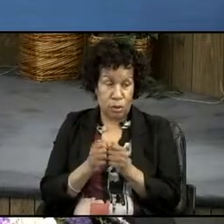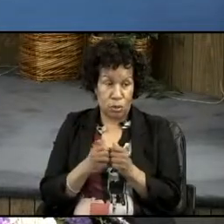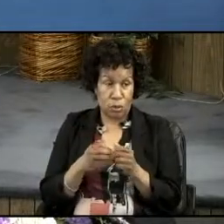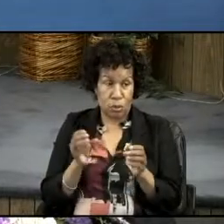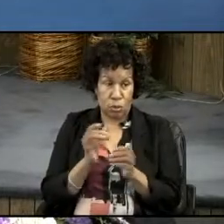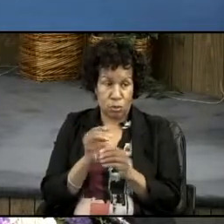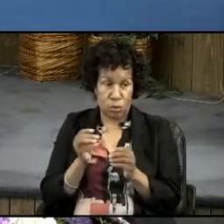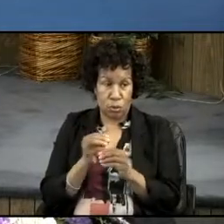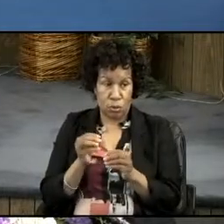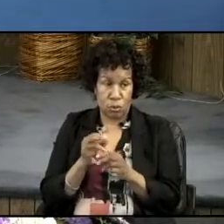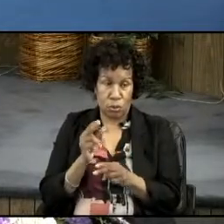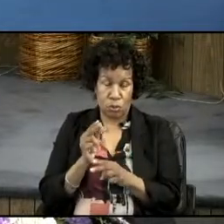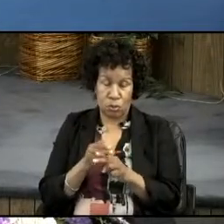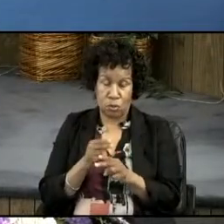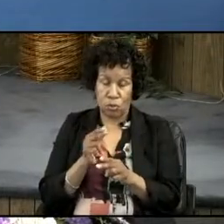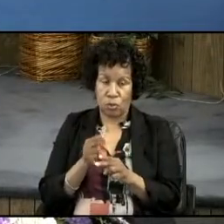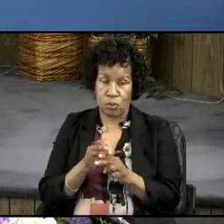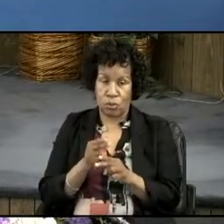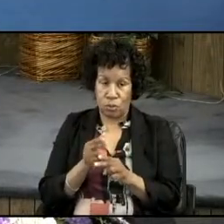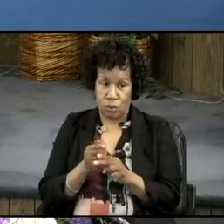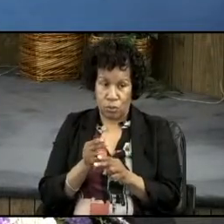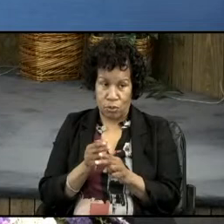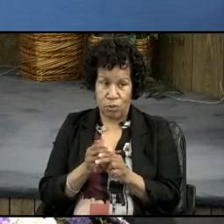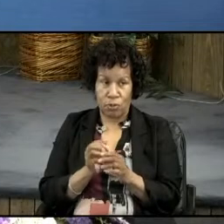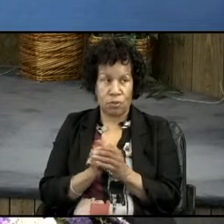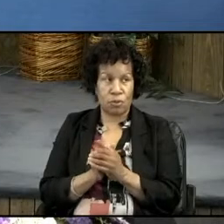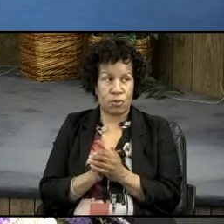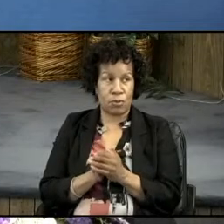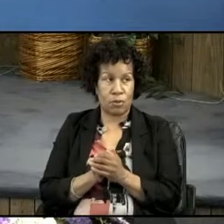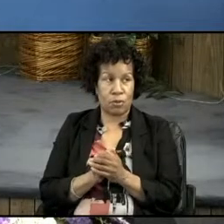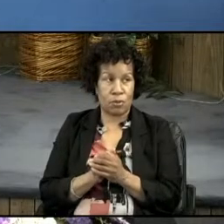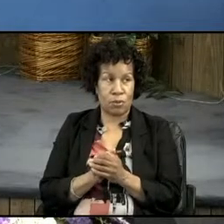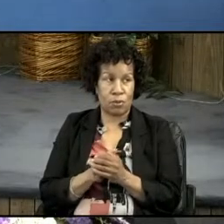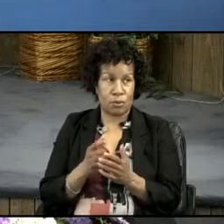When we didn't have a name, there was only one name to call on.